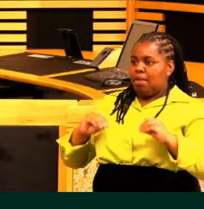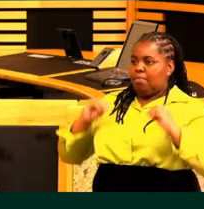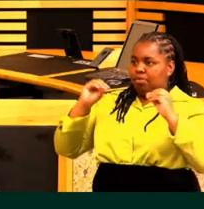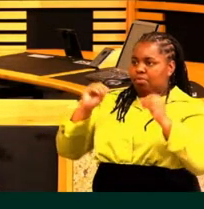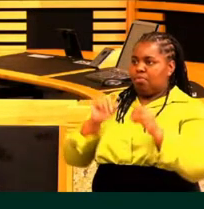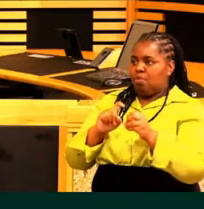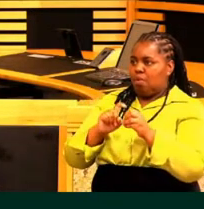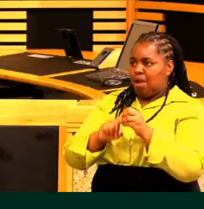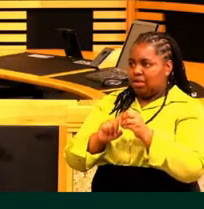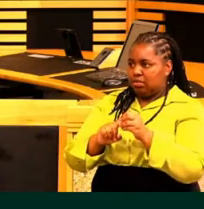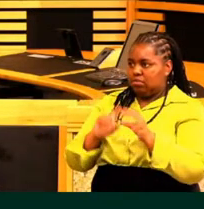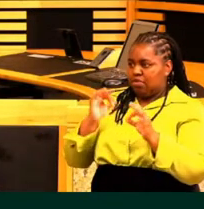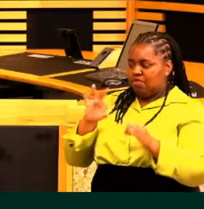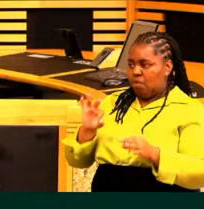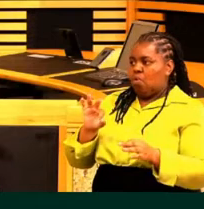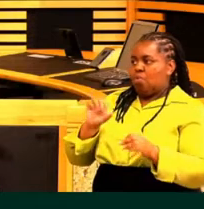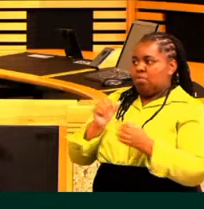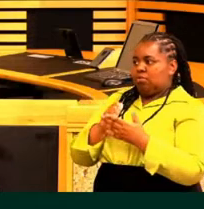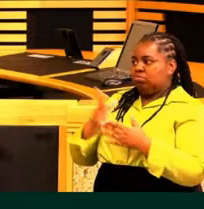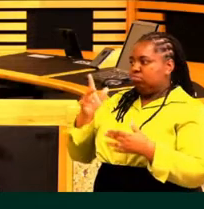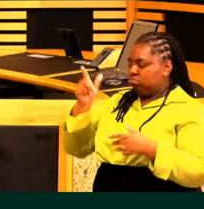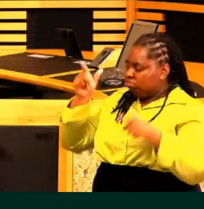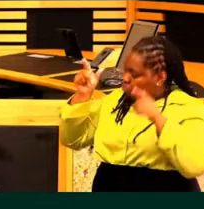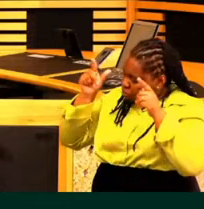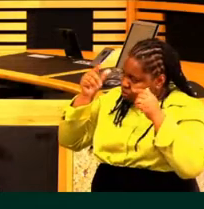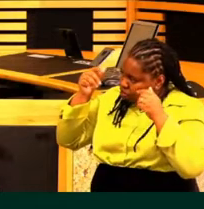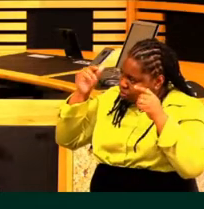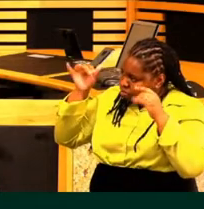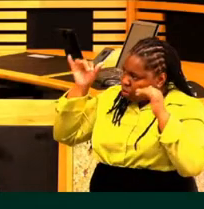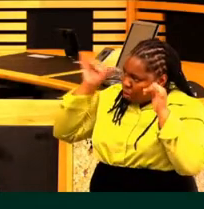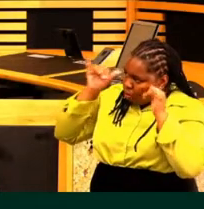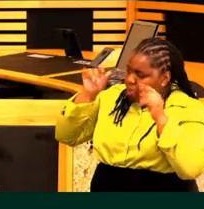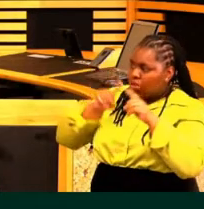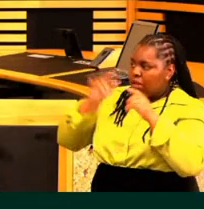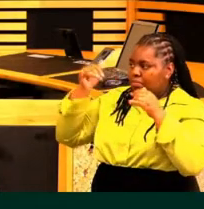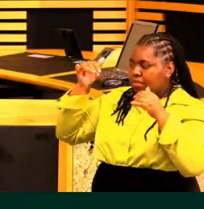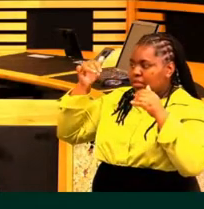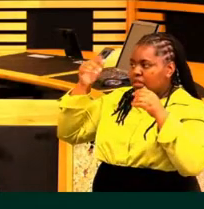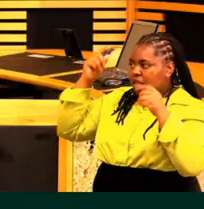massive production of ship and coats in the province another requirements